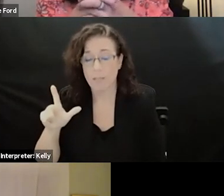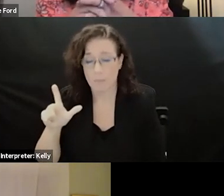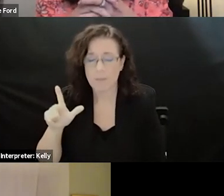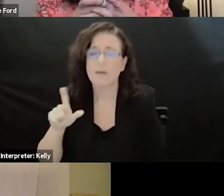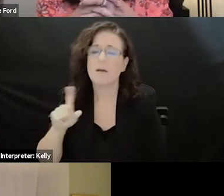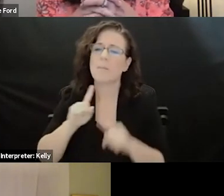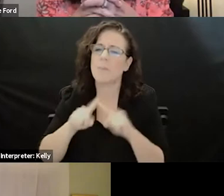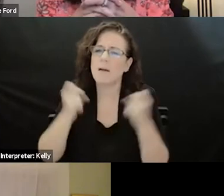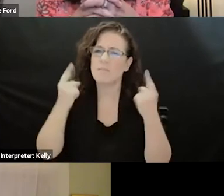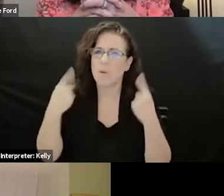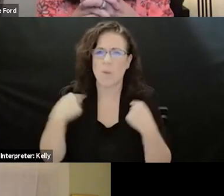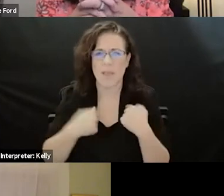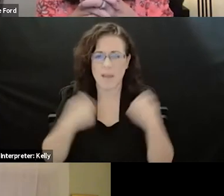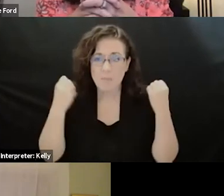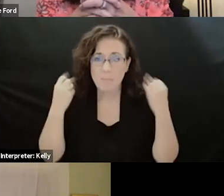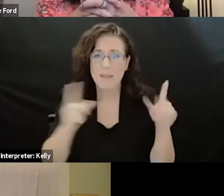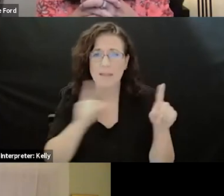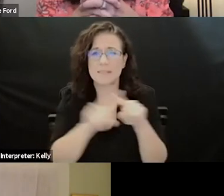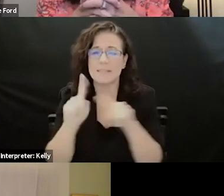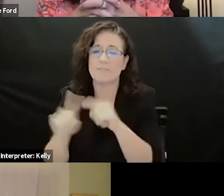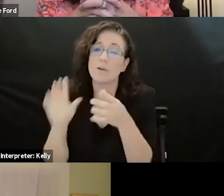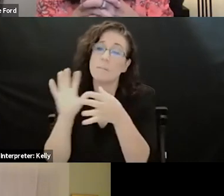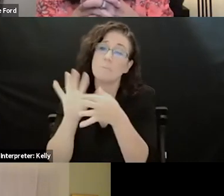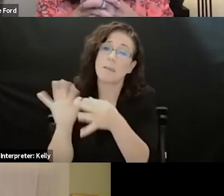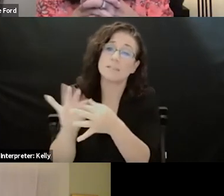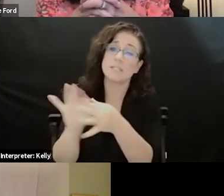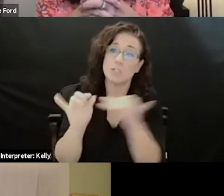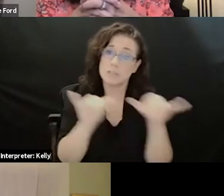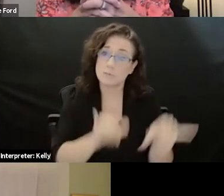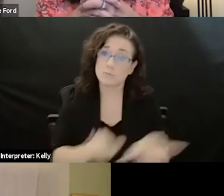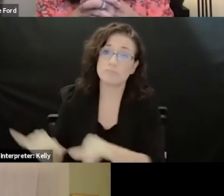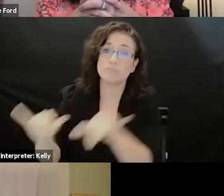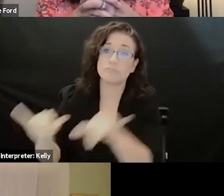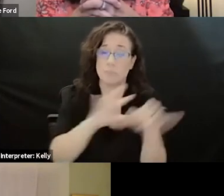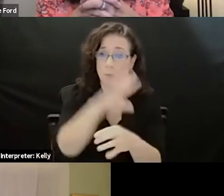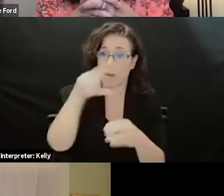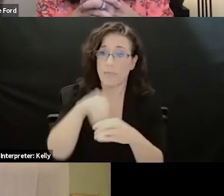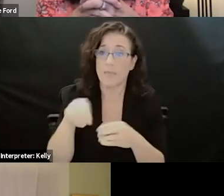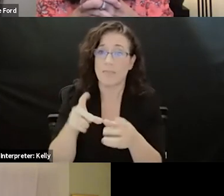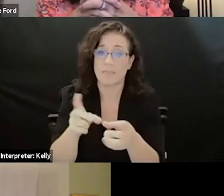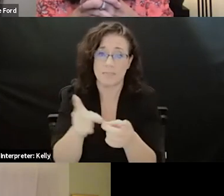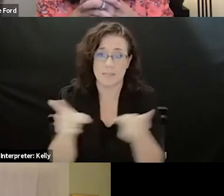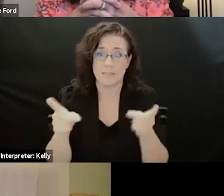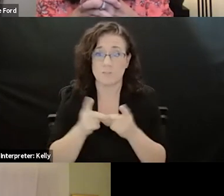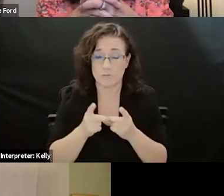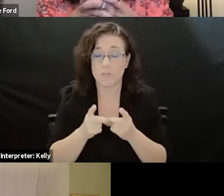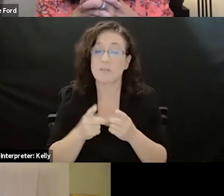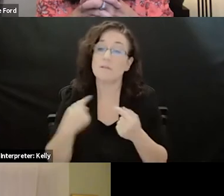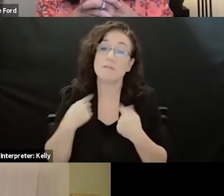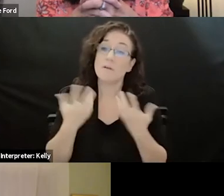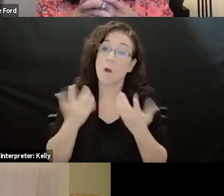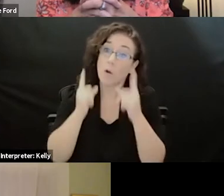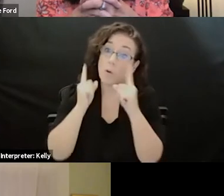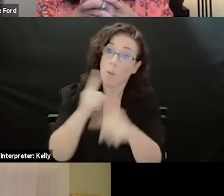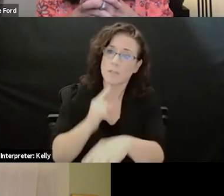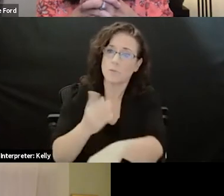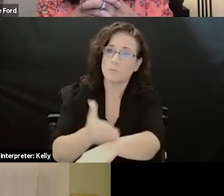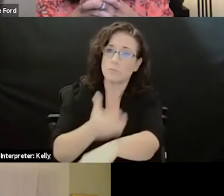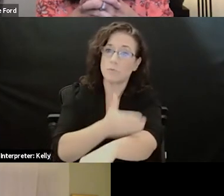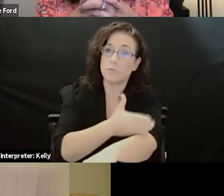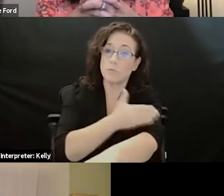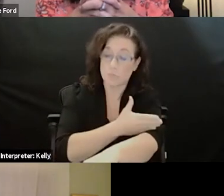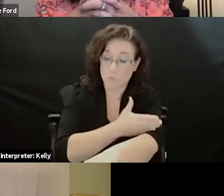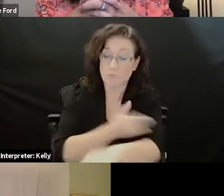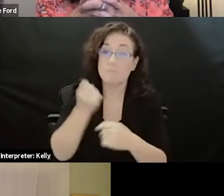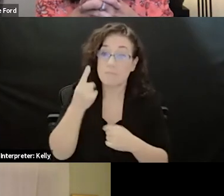happening across our district and i believe that as we develop all our leaders to improve in this area the intent of the contract is